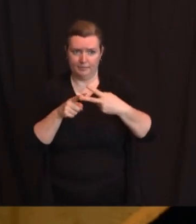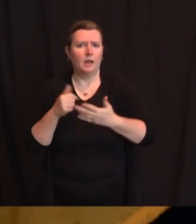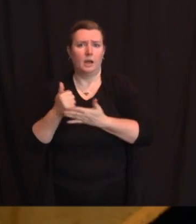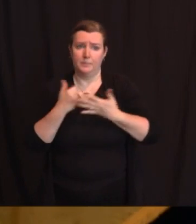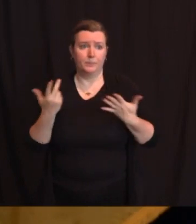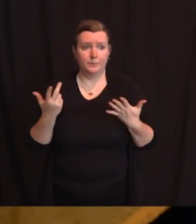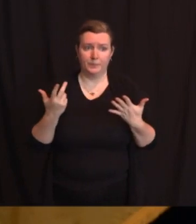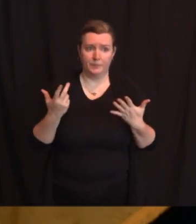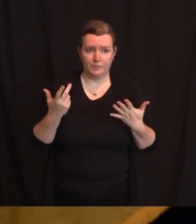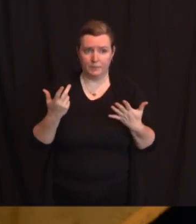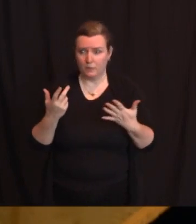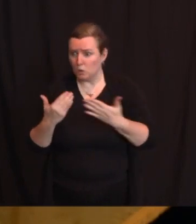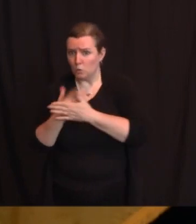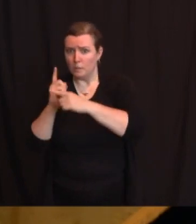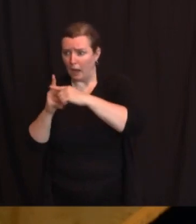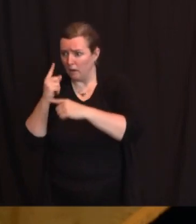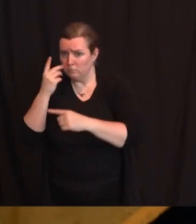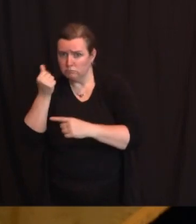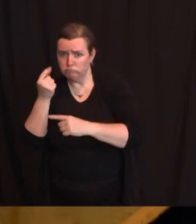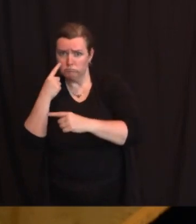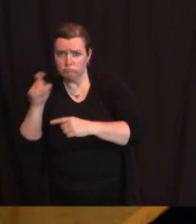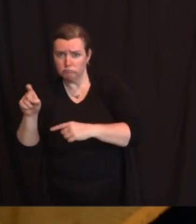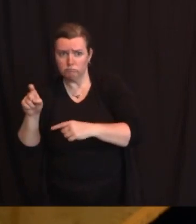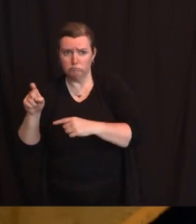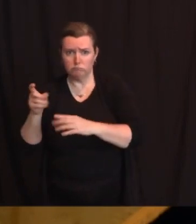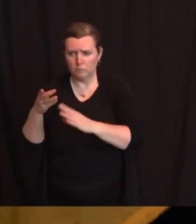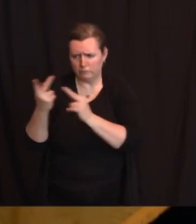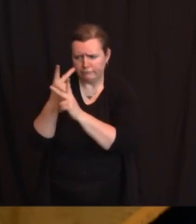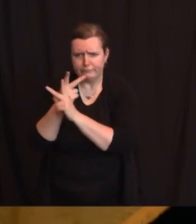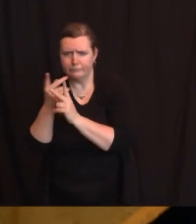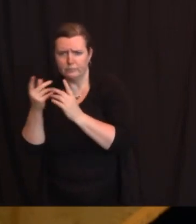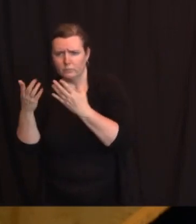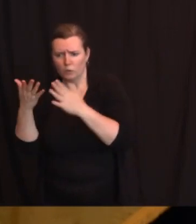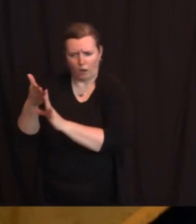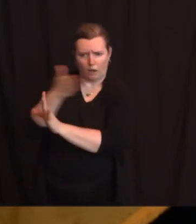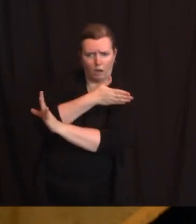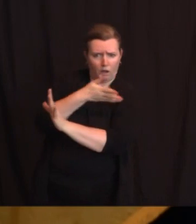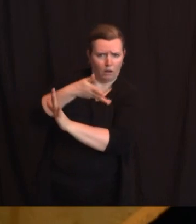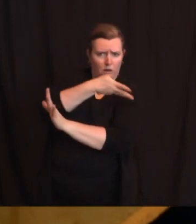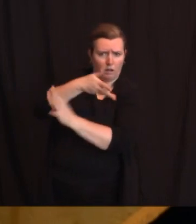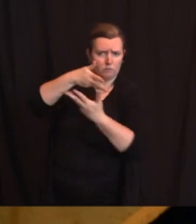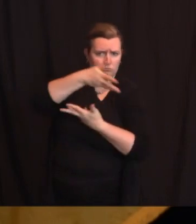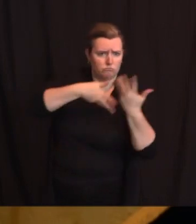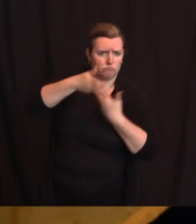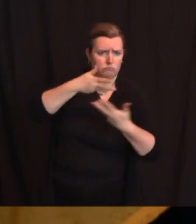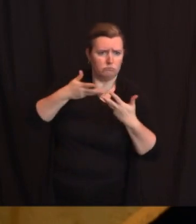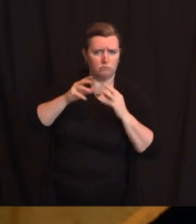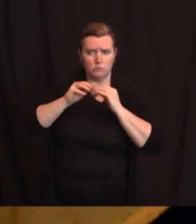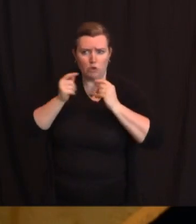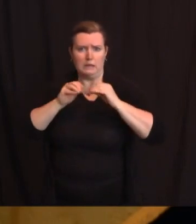cases and take immediate public health measures to interrupt the transmission of the virus.